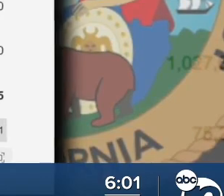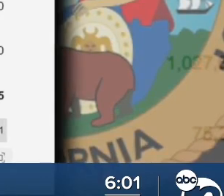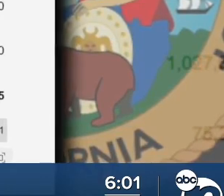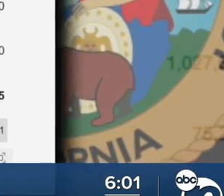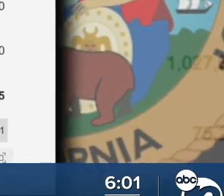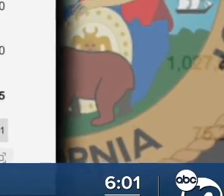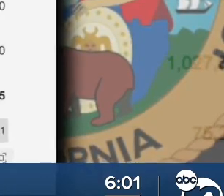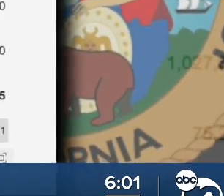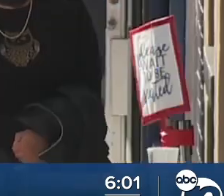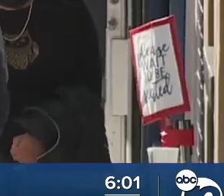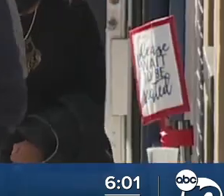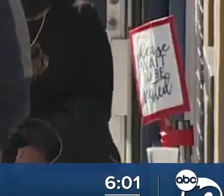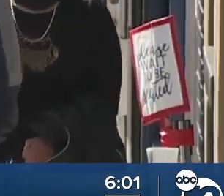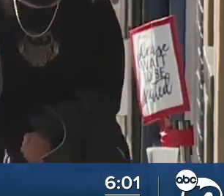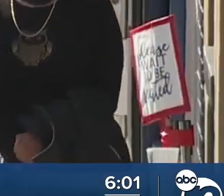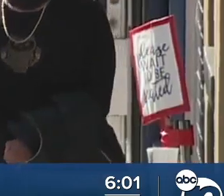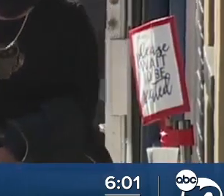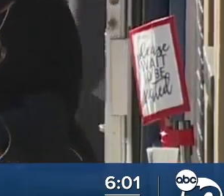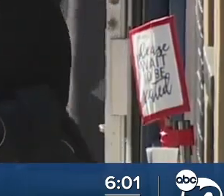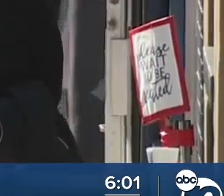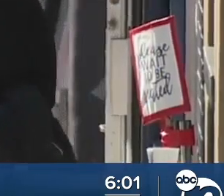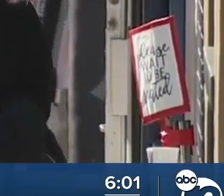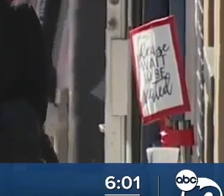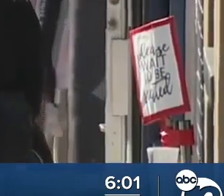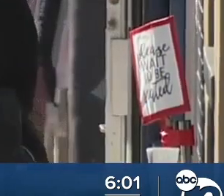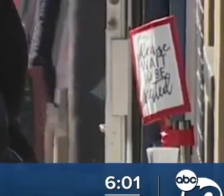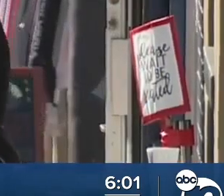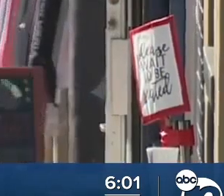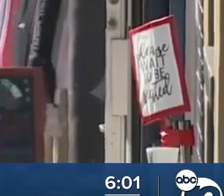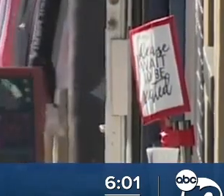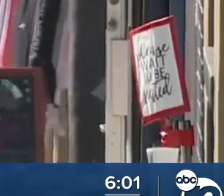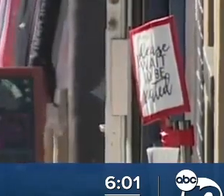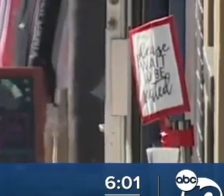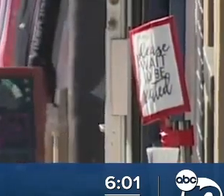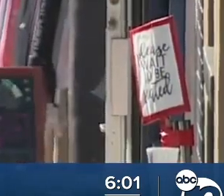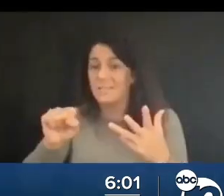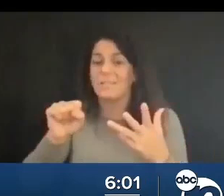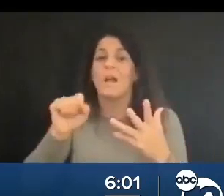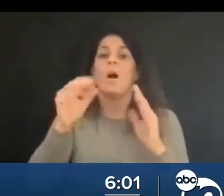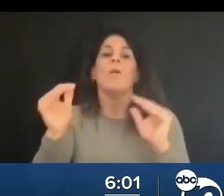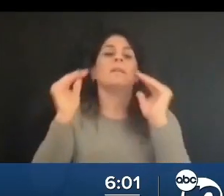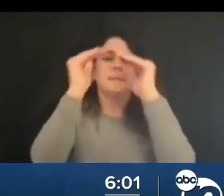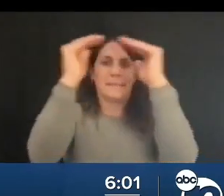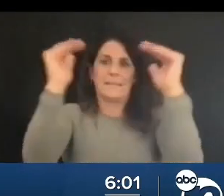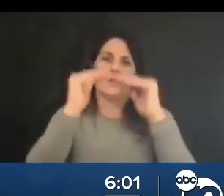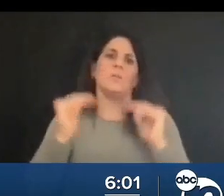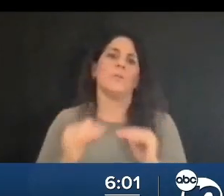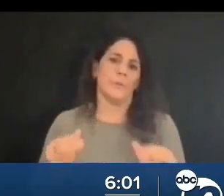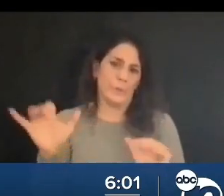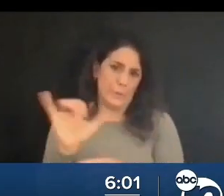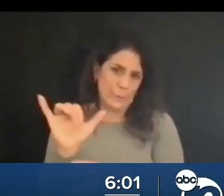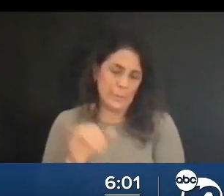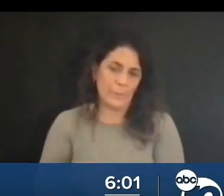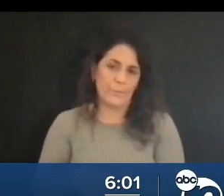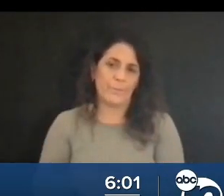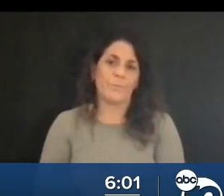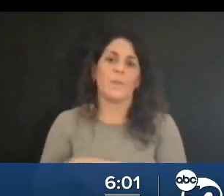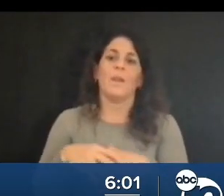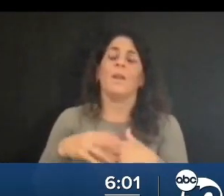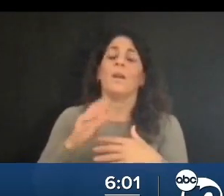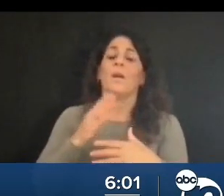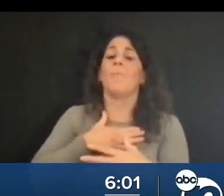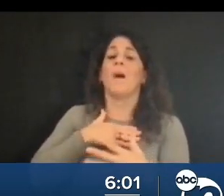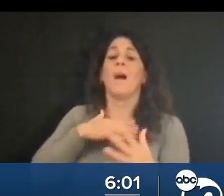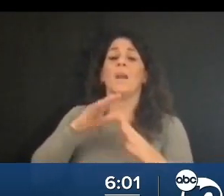state agency entities. And that's very different from the nearly 40 million people that live here. I join my colleagues in